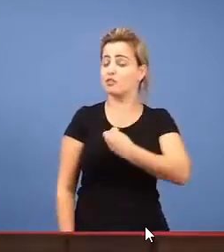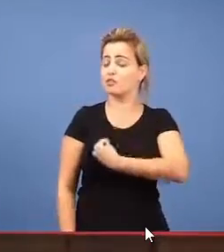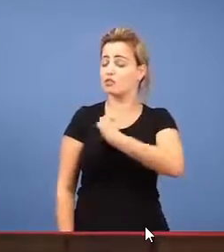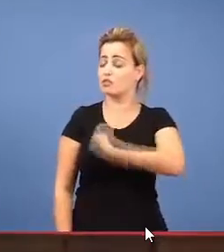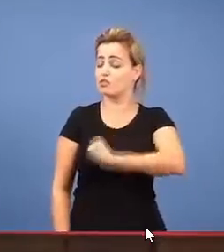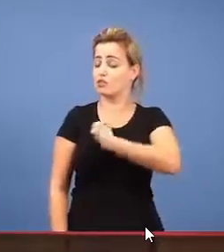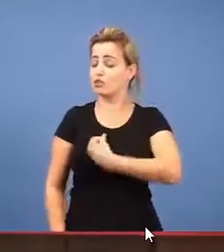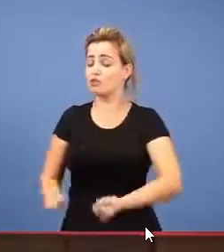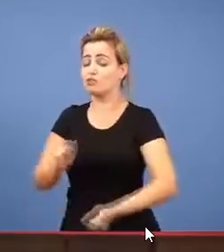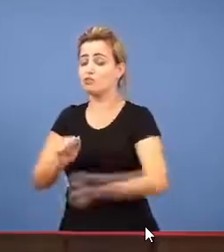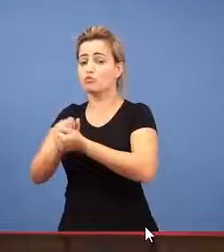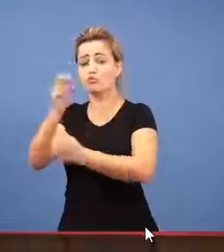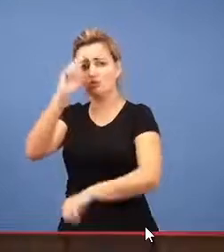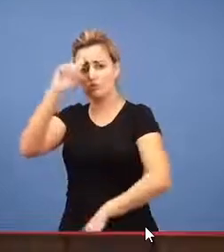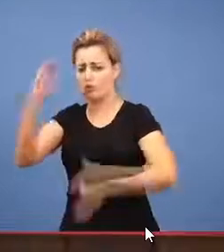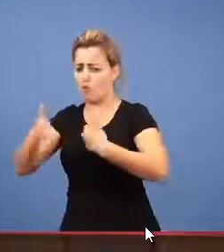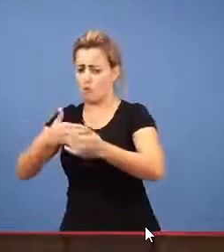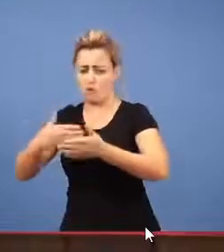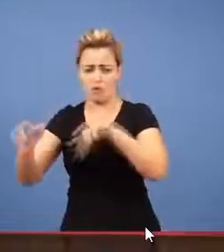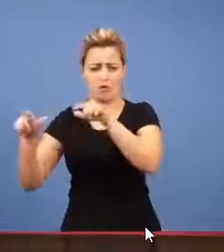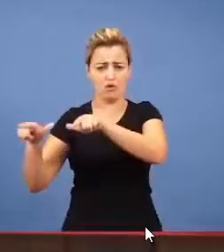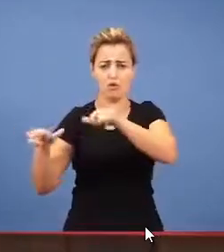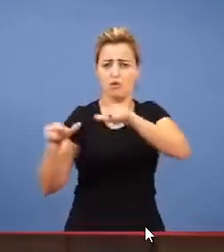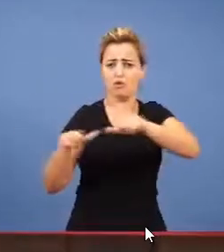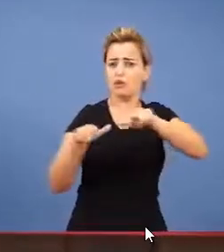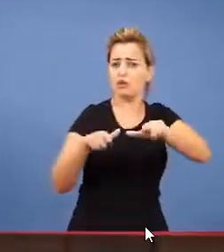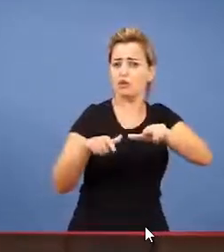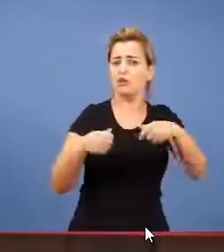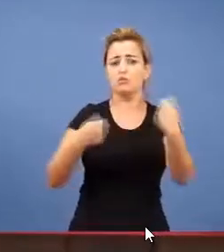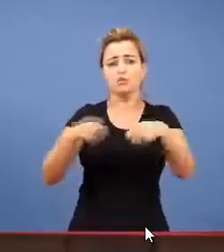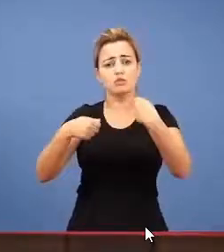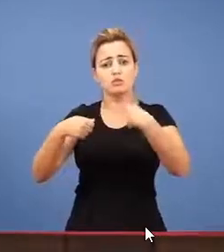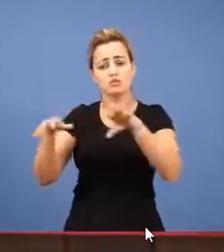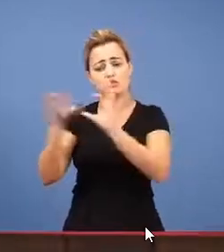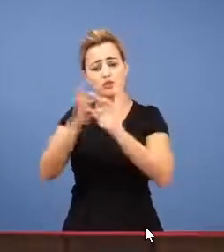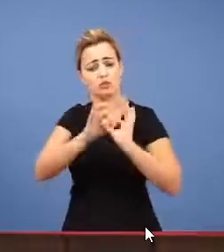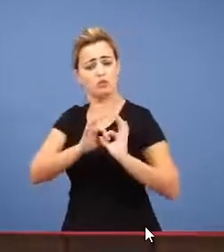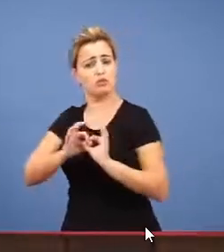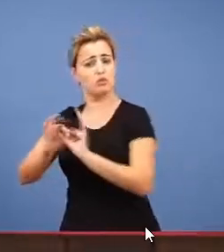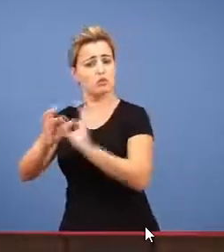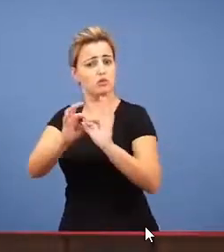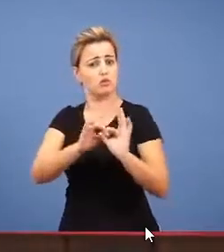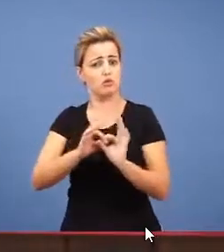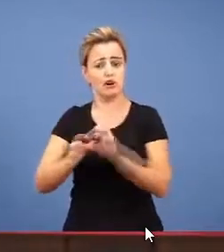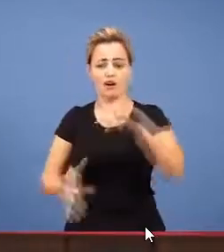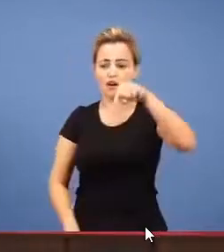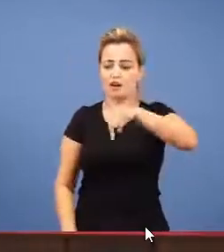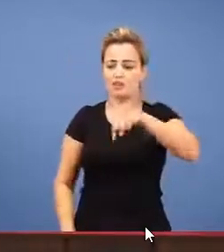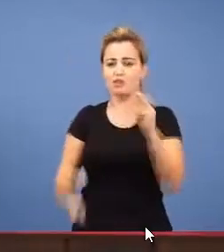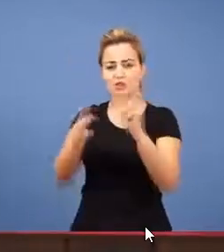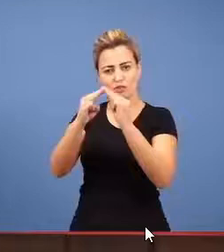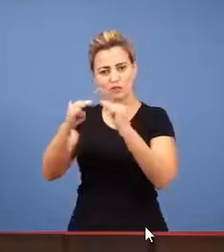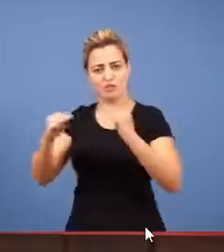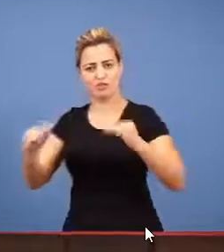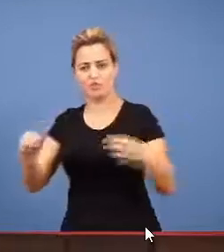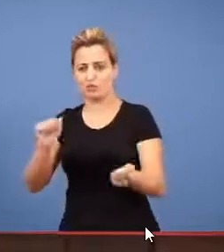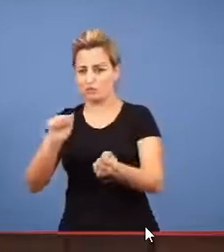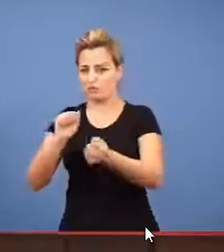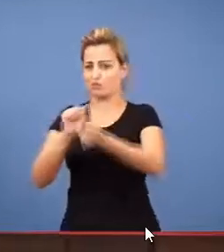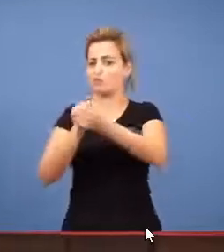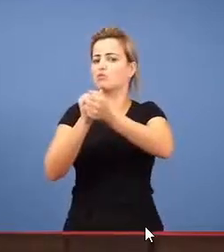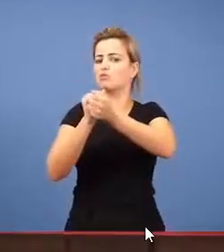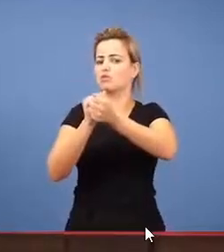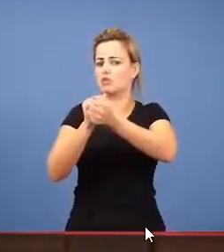here we are in the presence of the Lord. We are there or anywhere we are. But here we are inside of our own